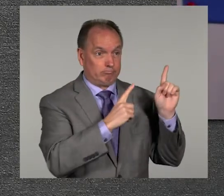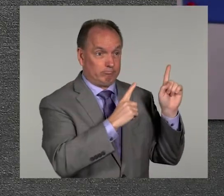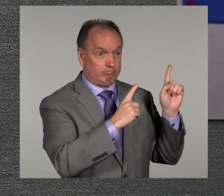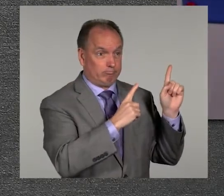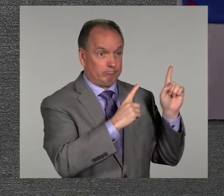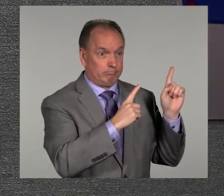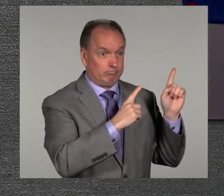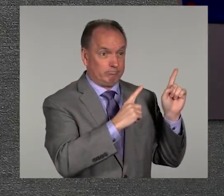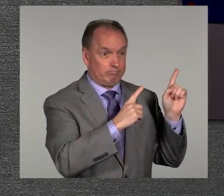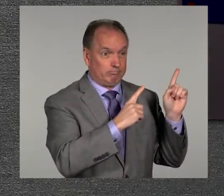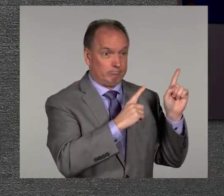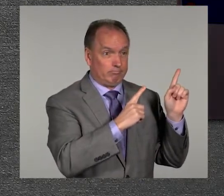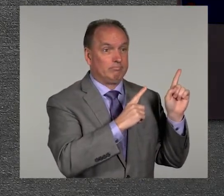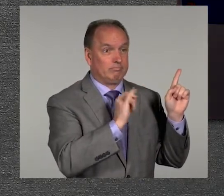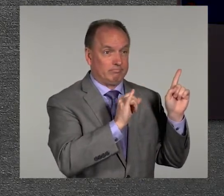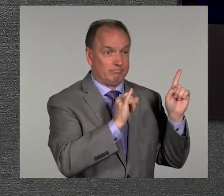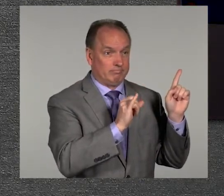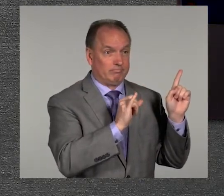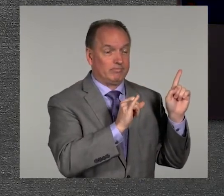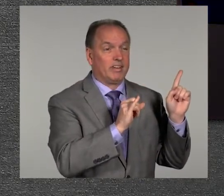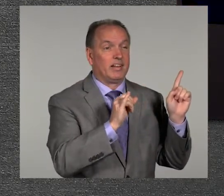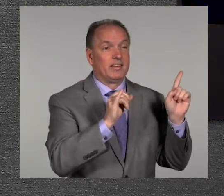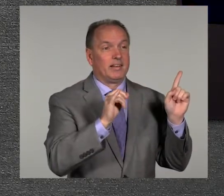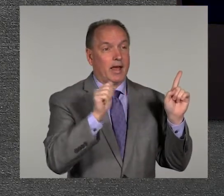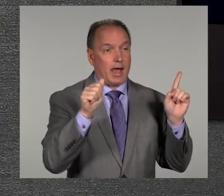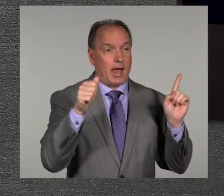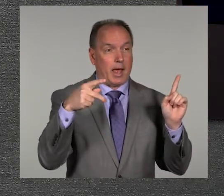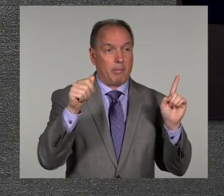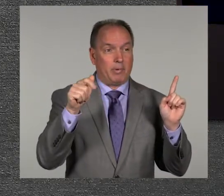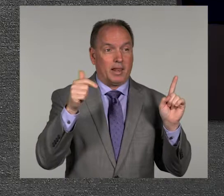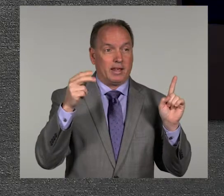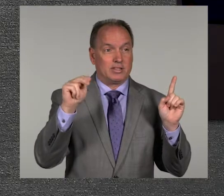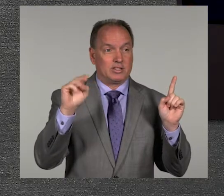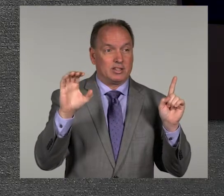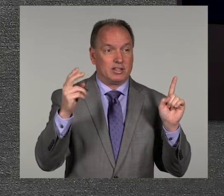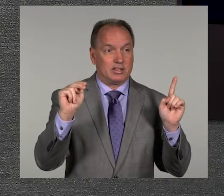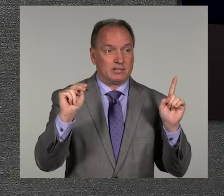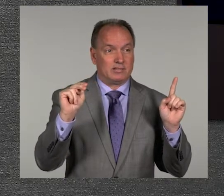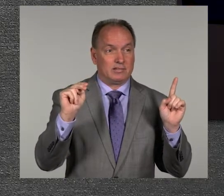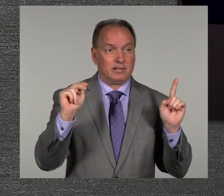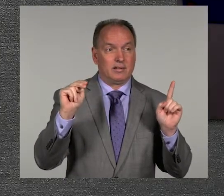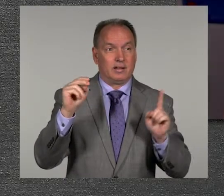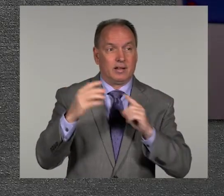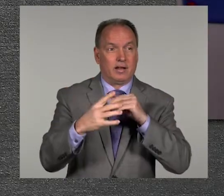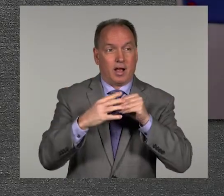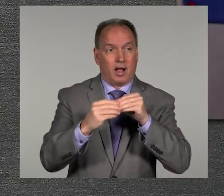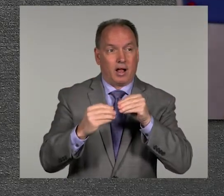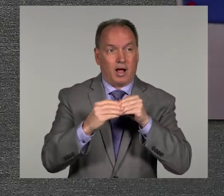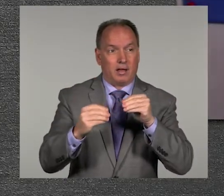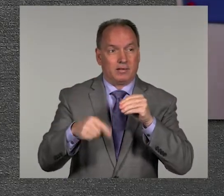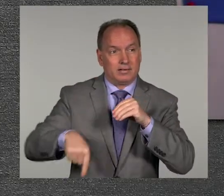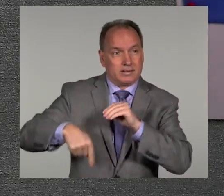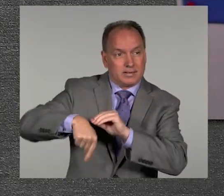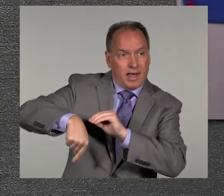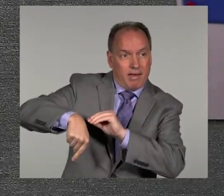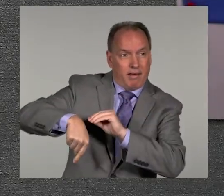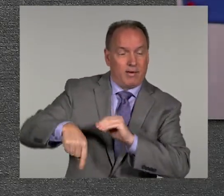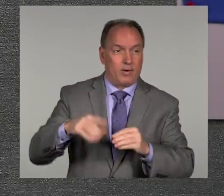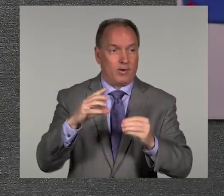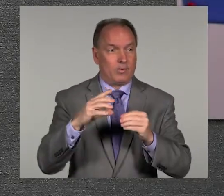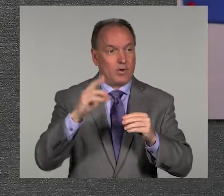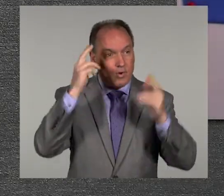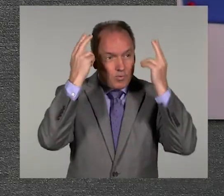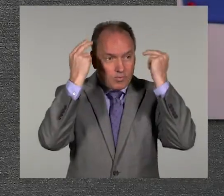And here is another picture of the Appalachian cottontail rabbit. So I showed you